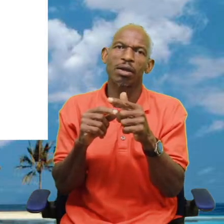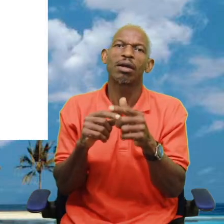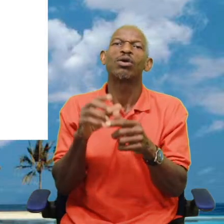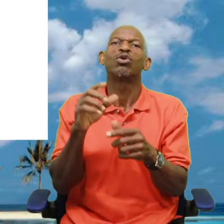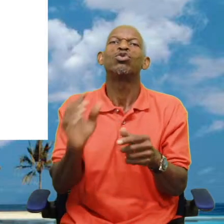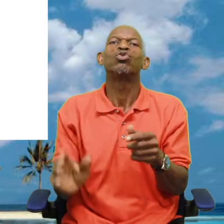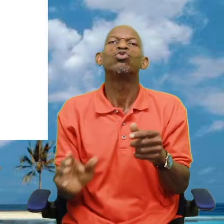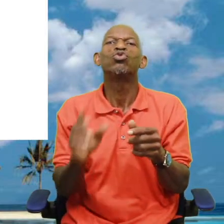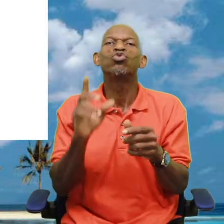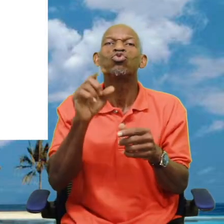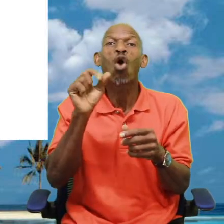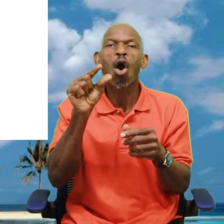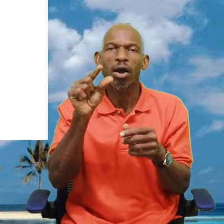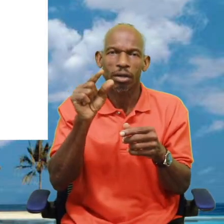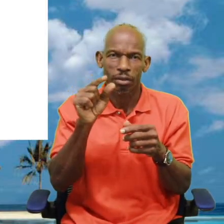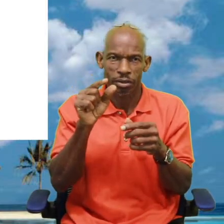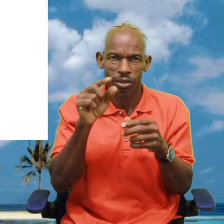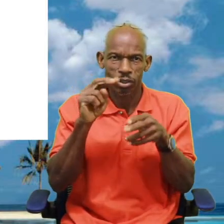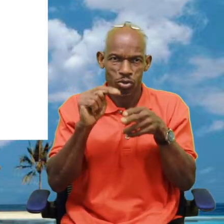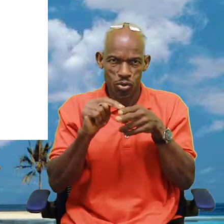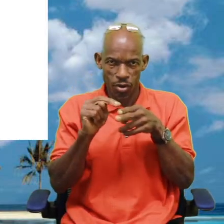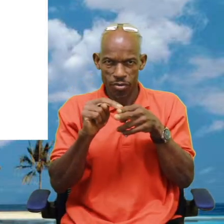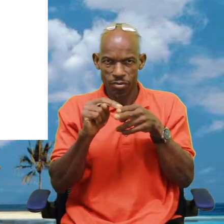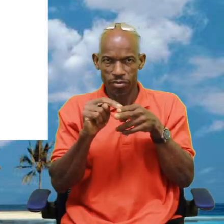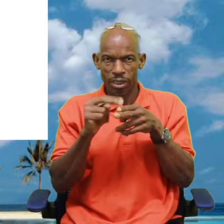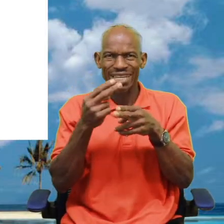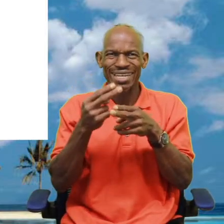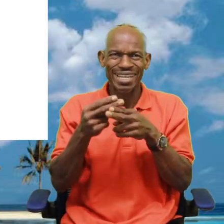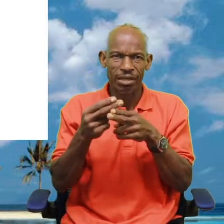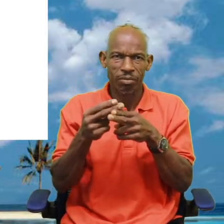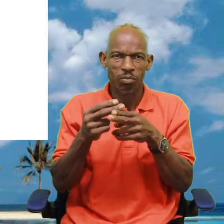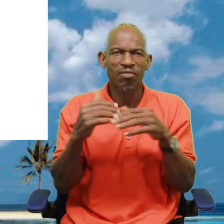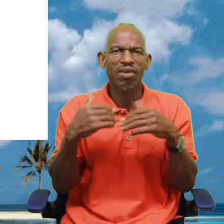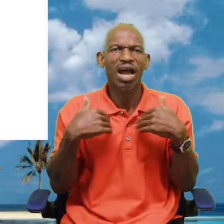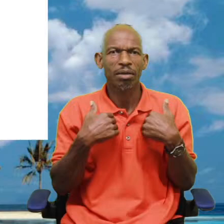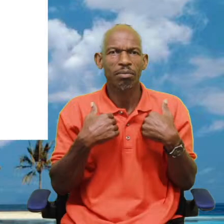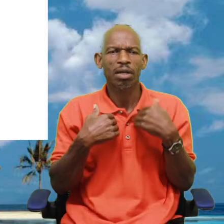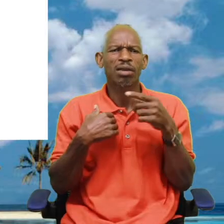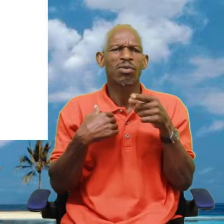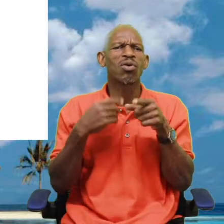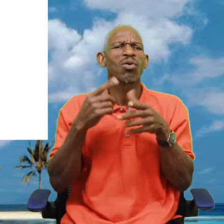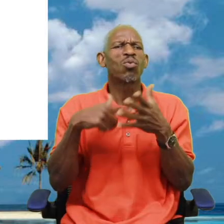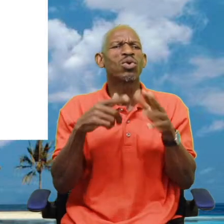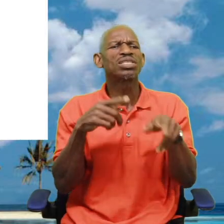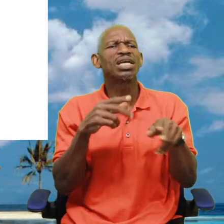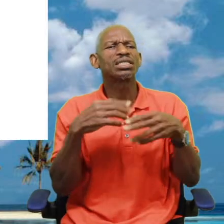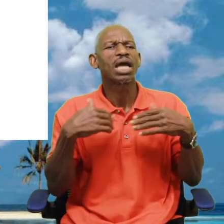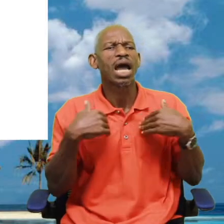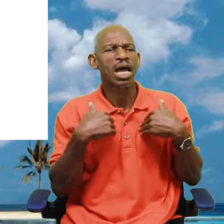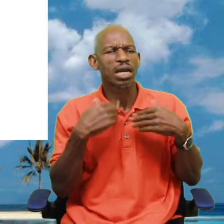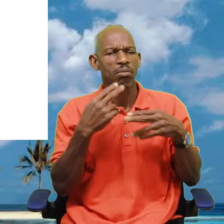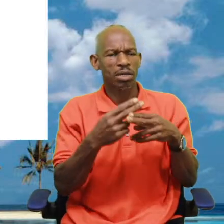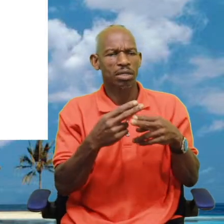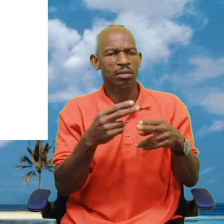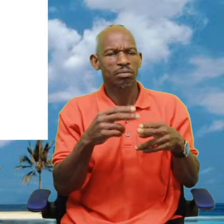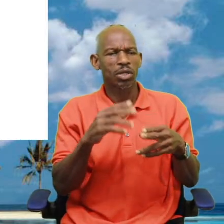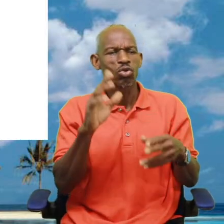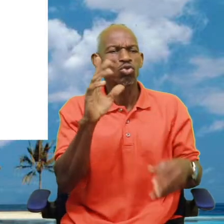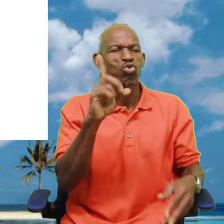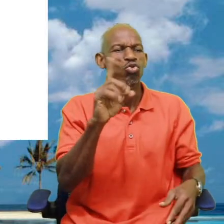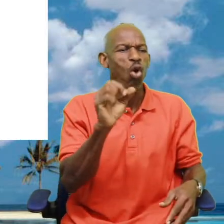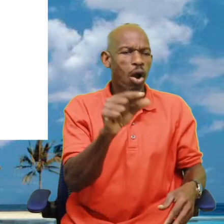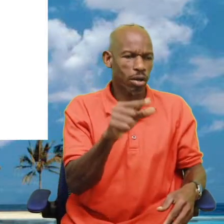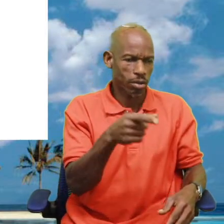this dog. So if anybody who never saw this picture before, when you give me those words, they can